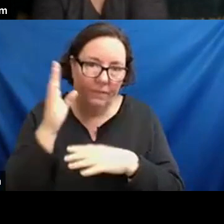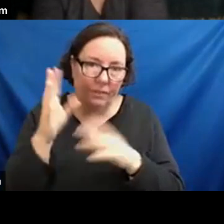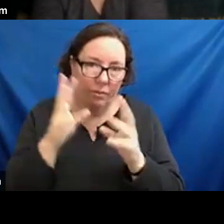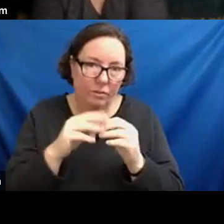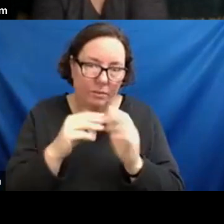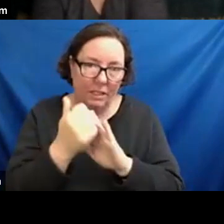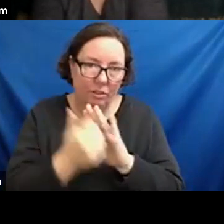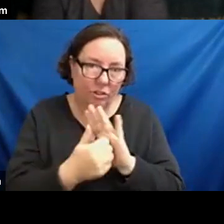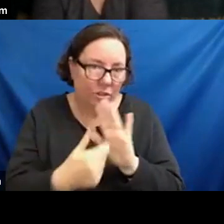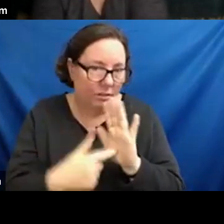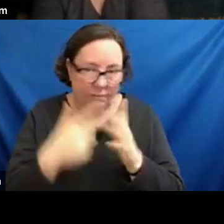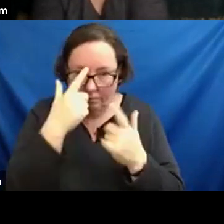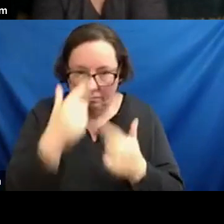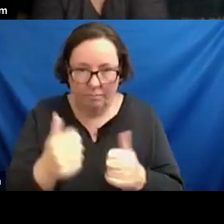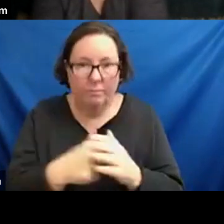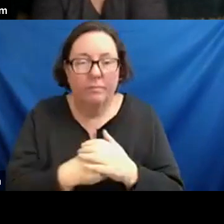agenda.